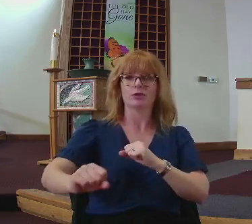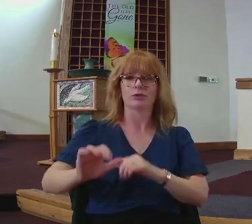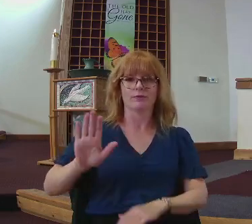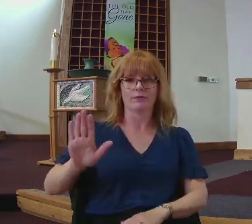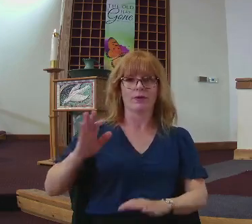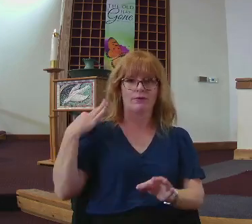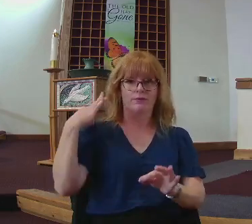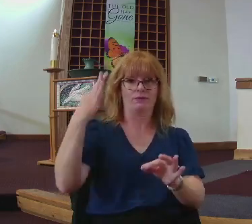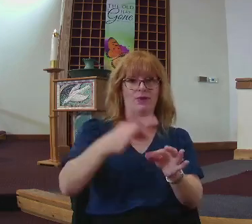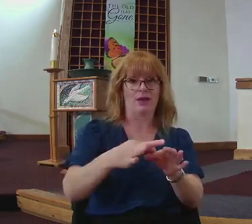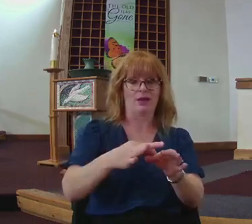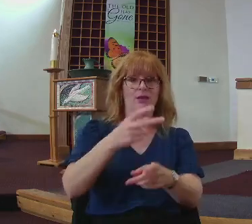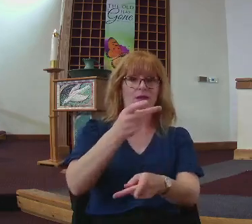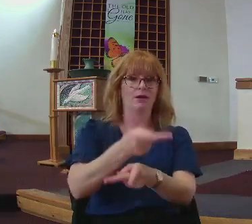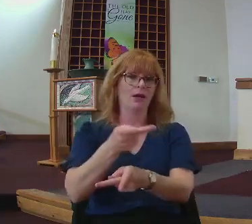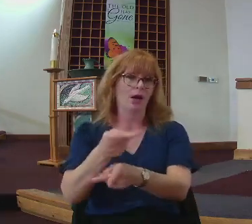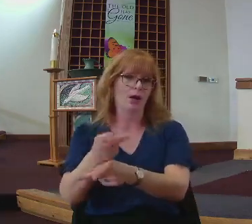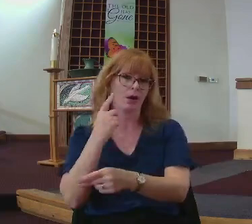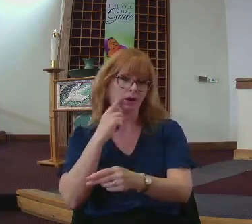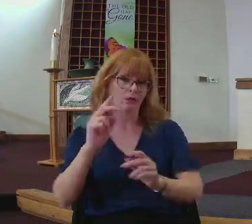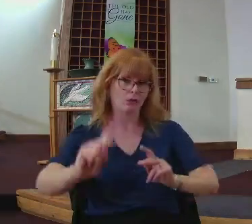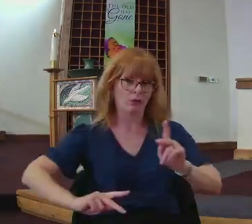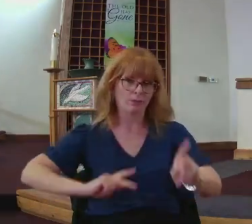people. As Christians,